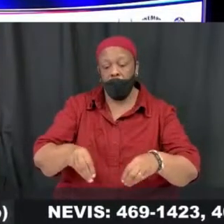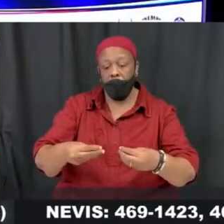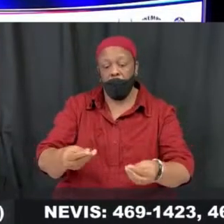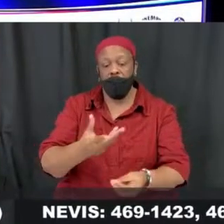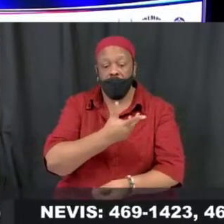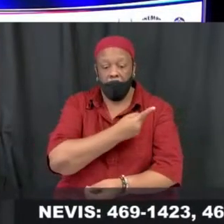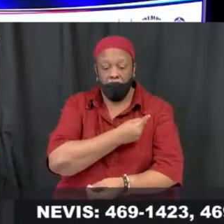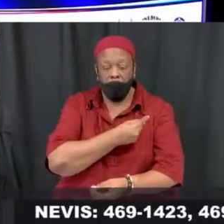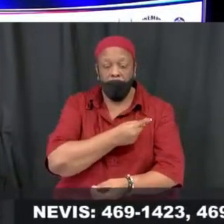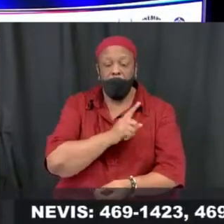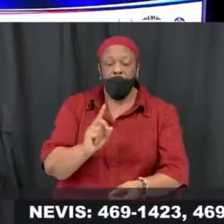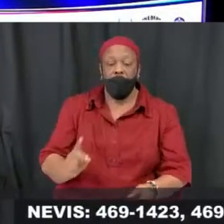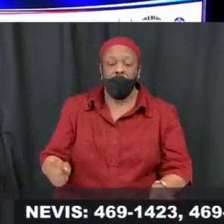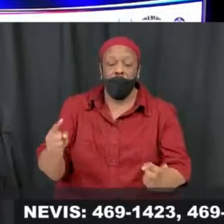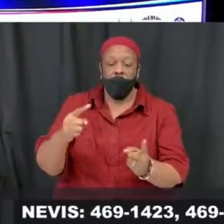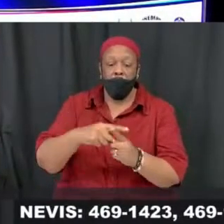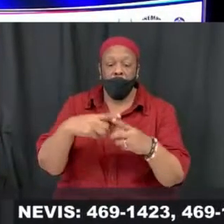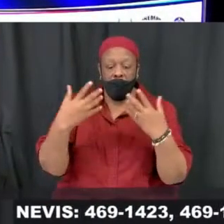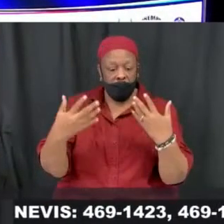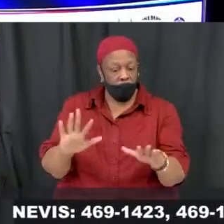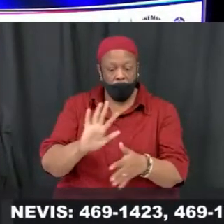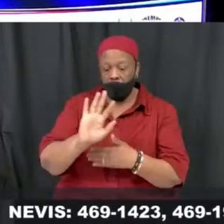dose.